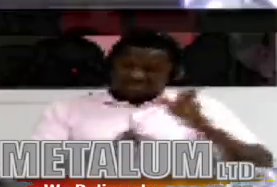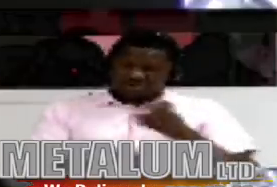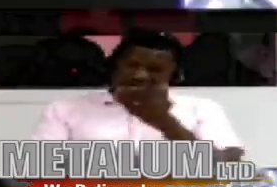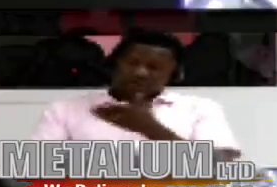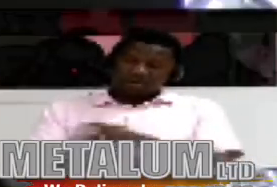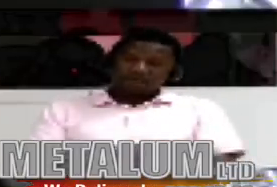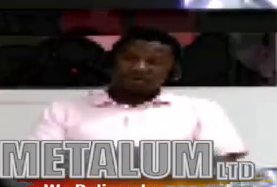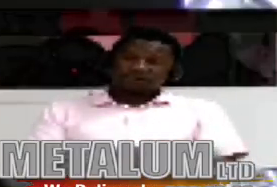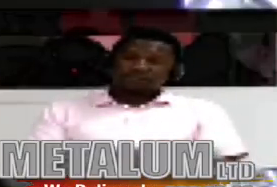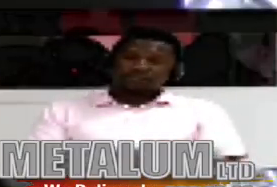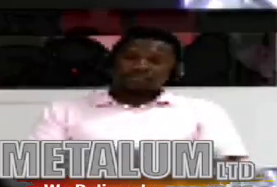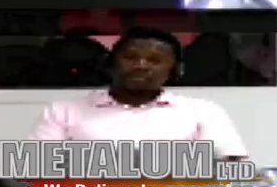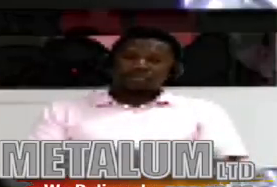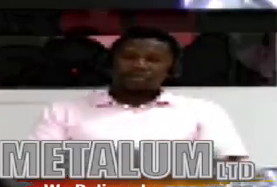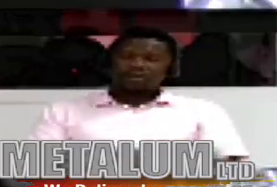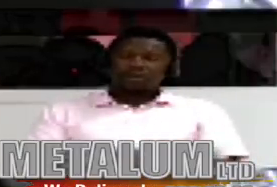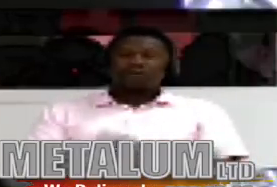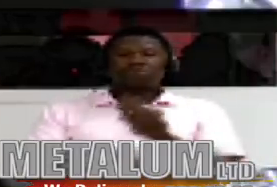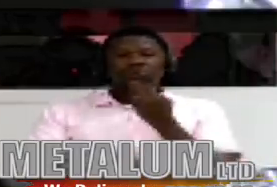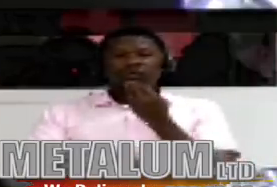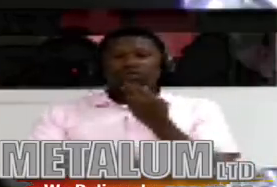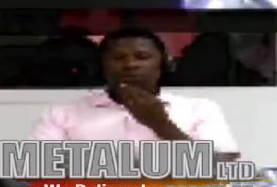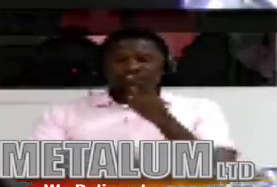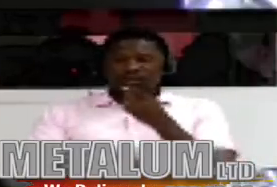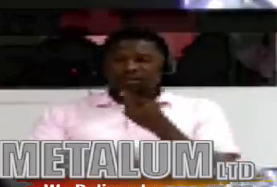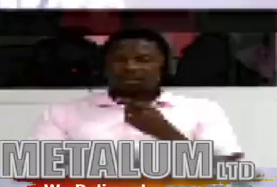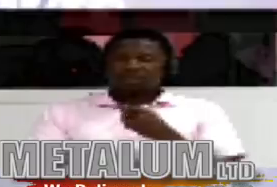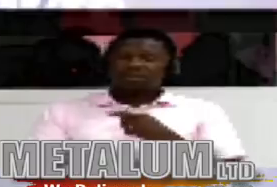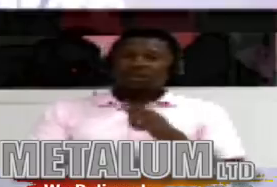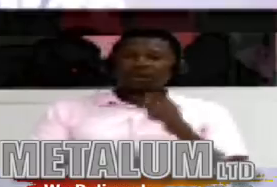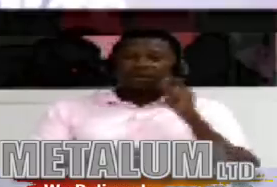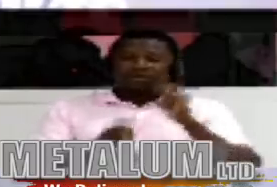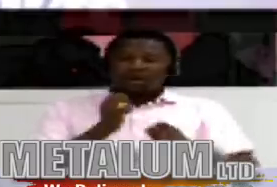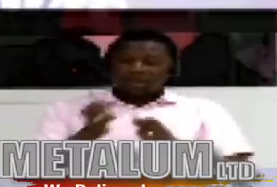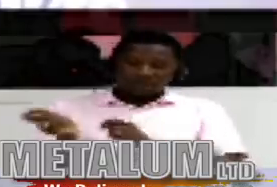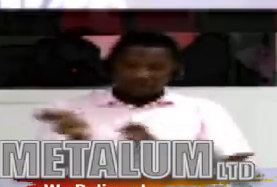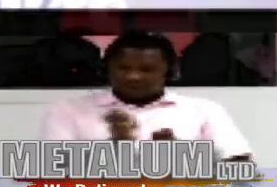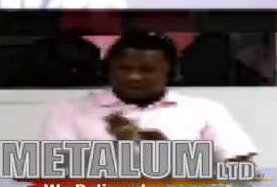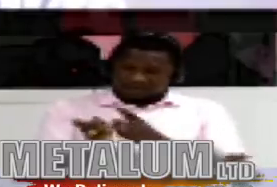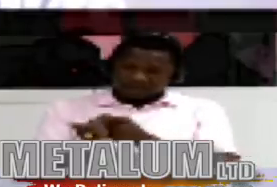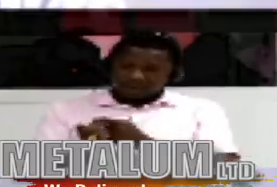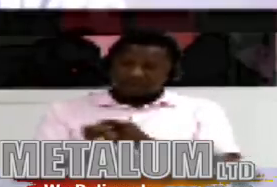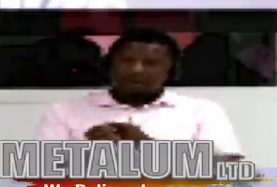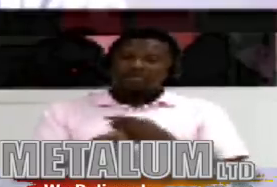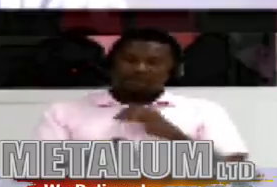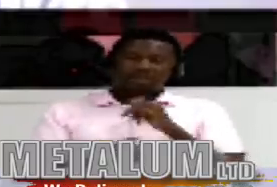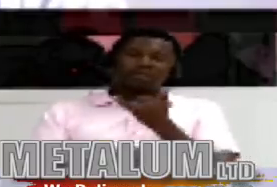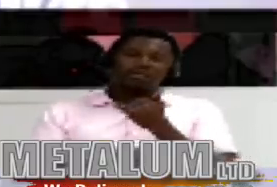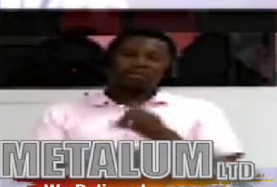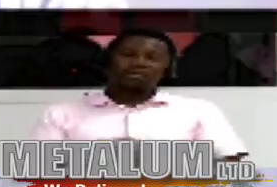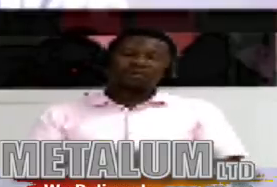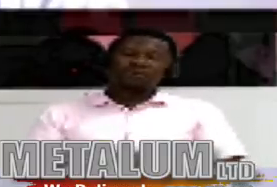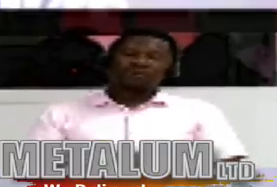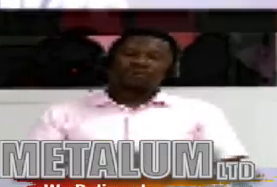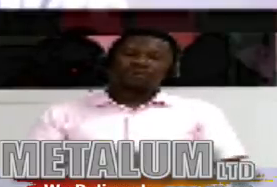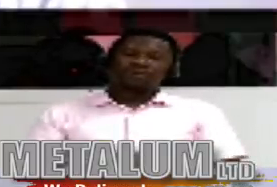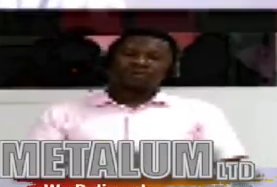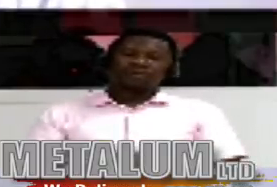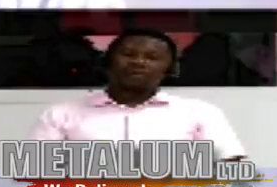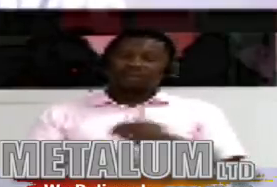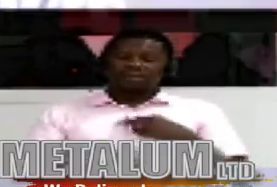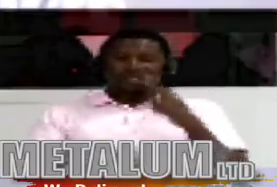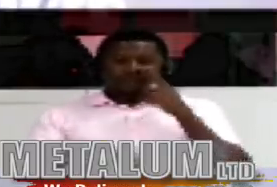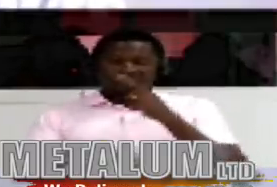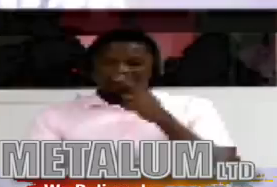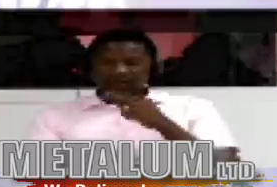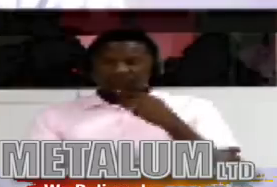fire officials, you mean officials of the fire service? Exactly. Please continue. Then I tried to look